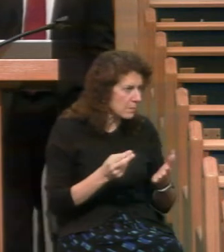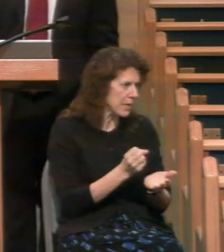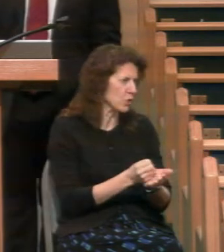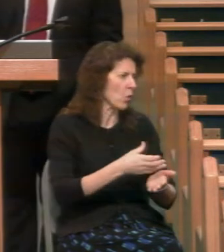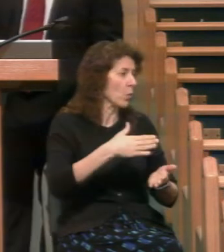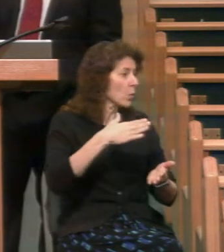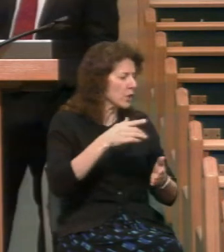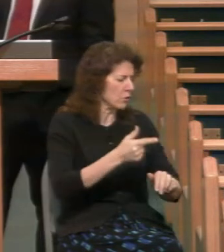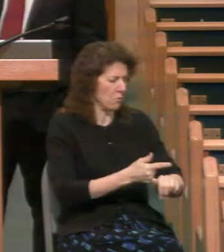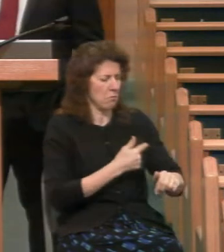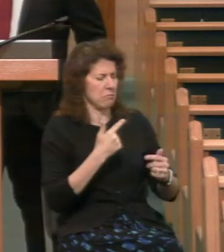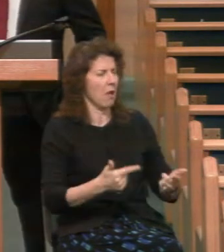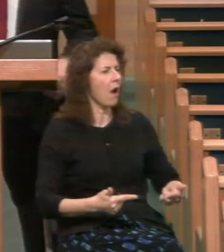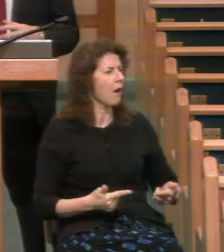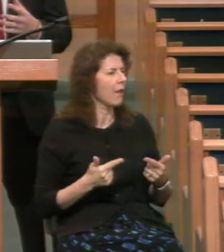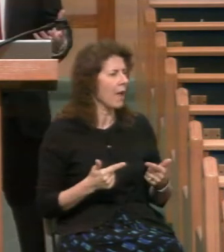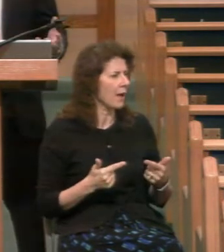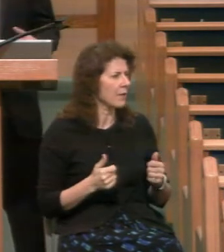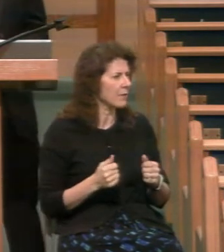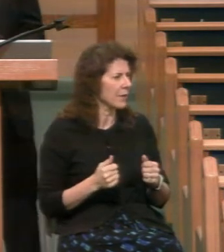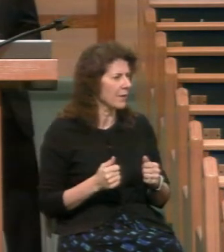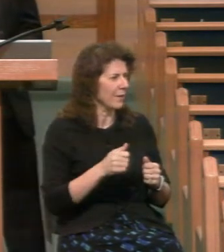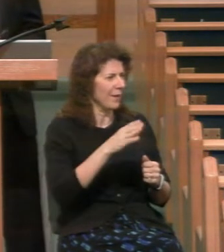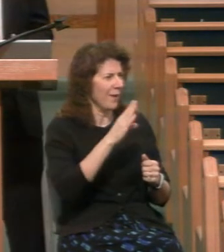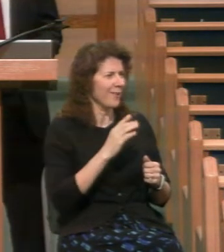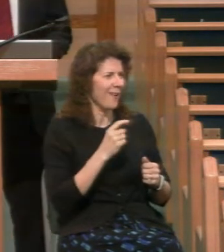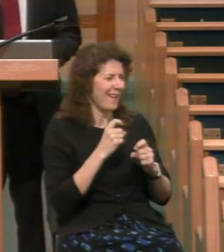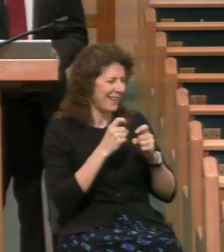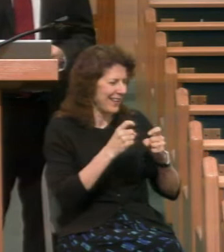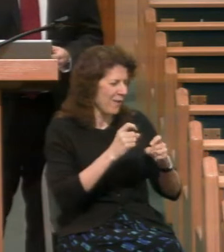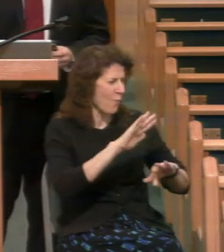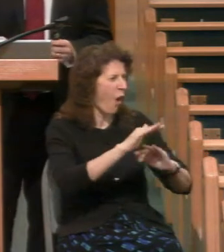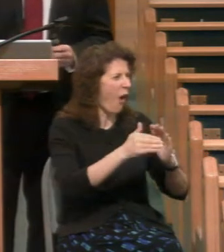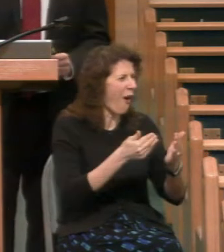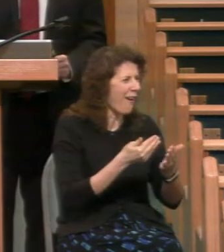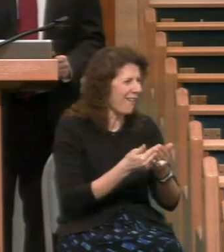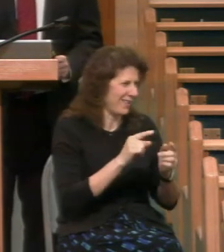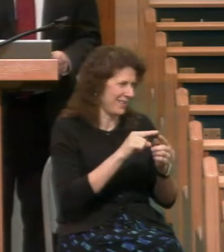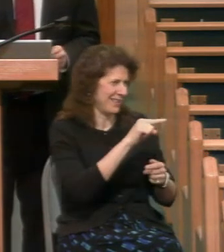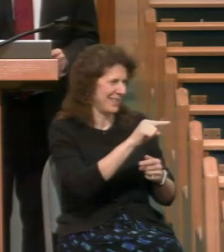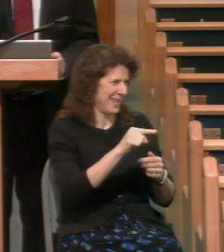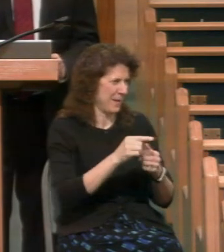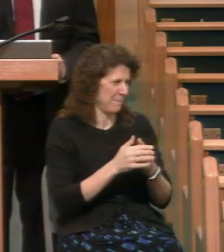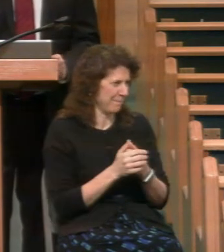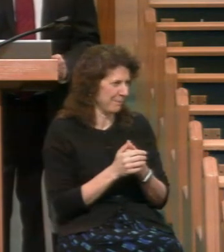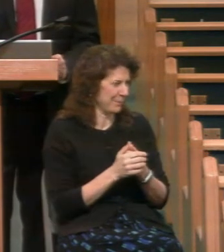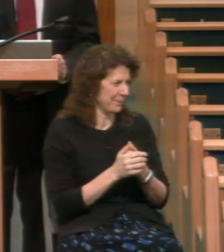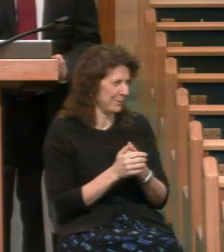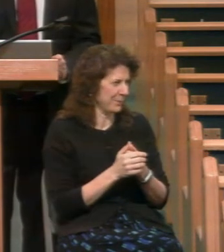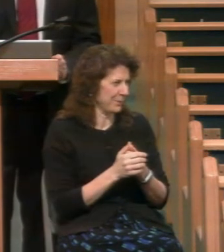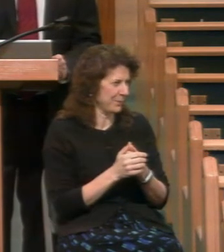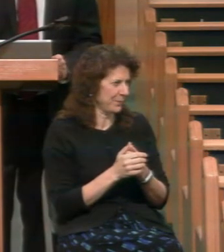kind of things, then you will get these as well. So anyway, a very good thing as far as he started off